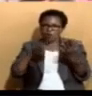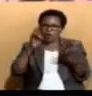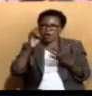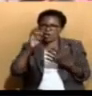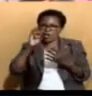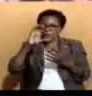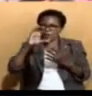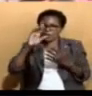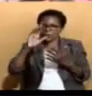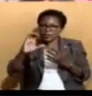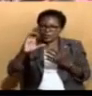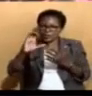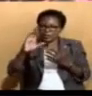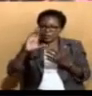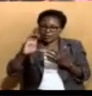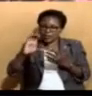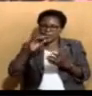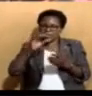case